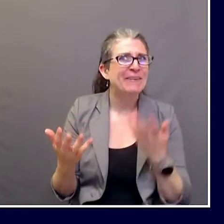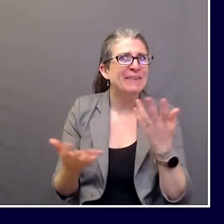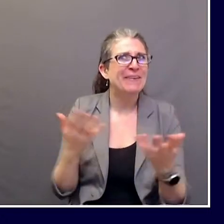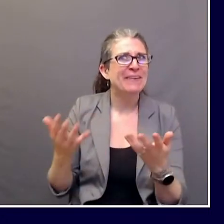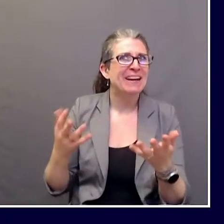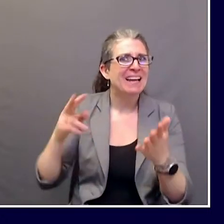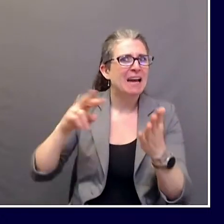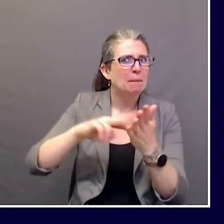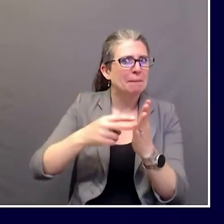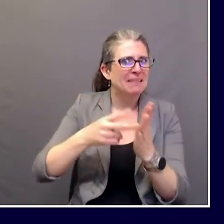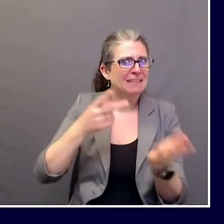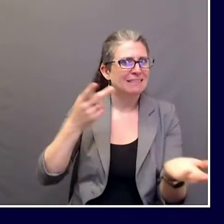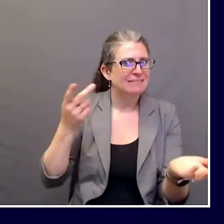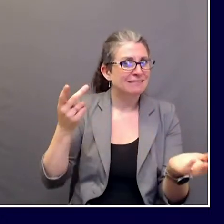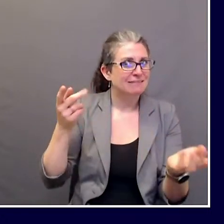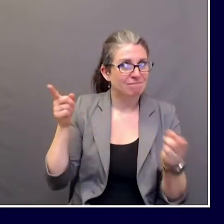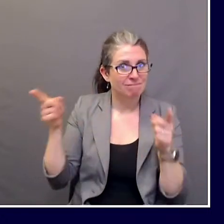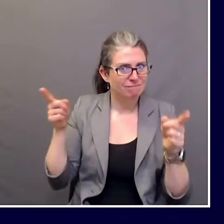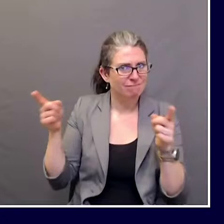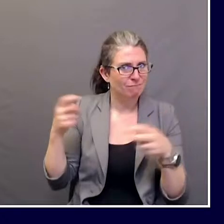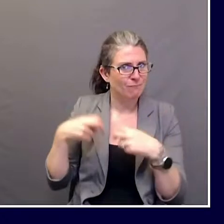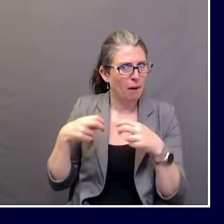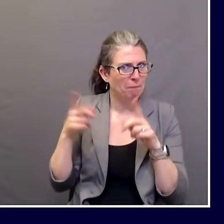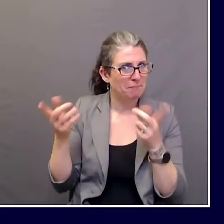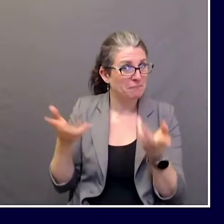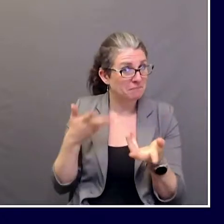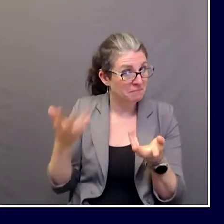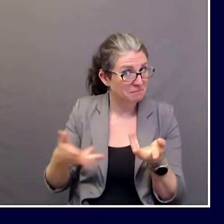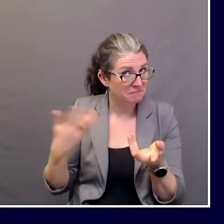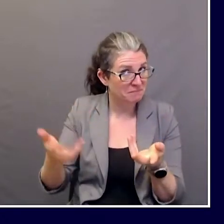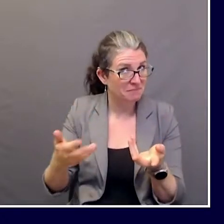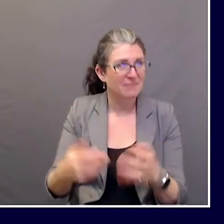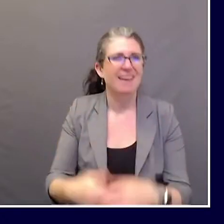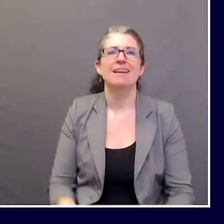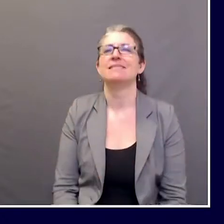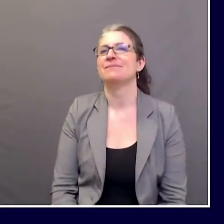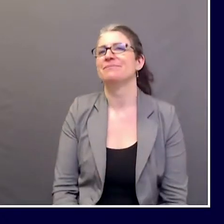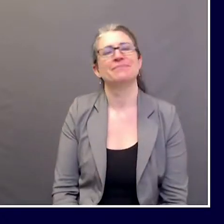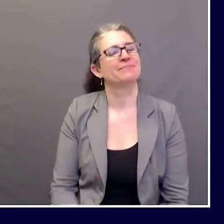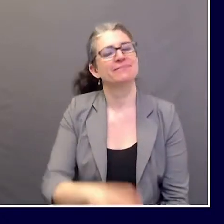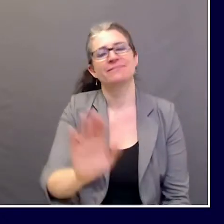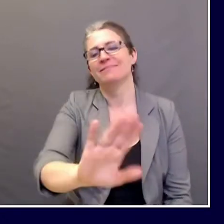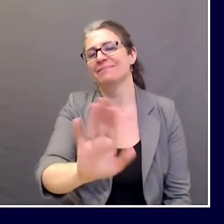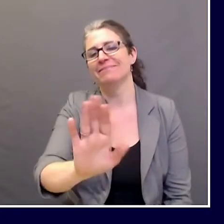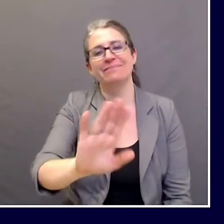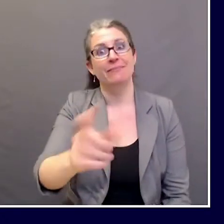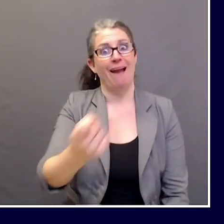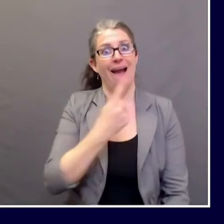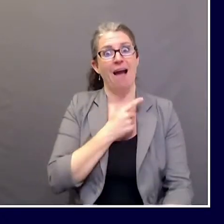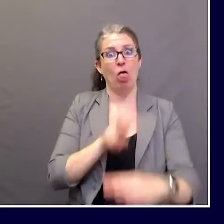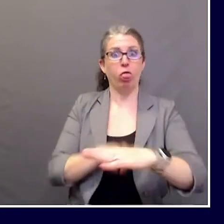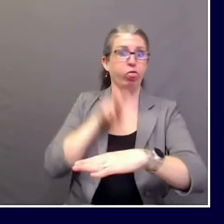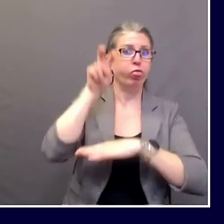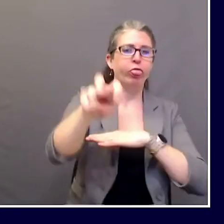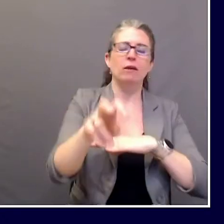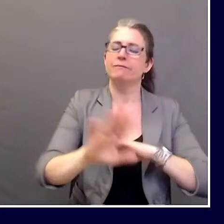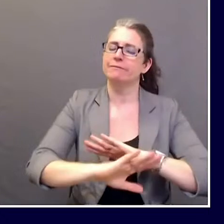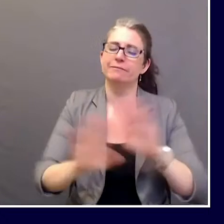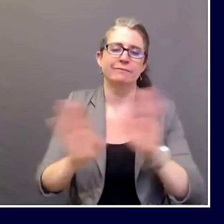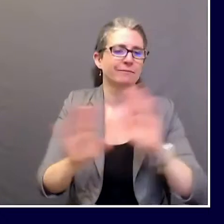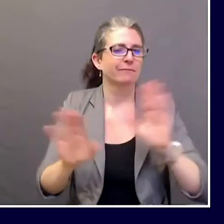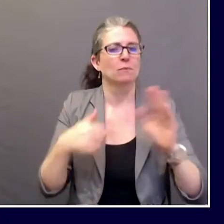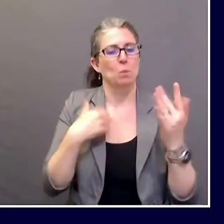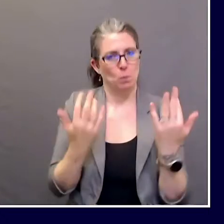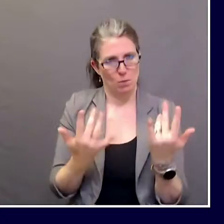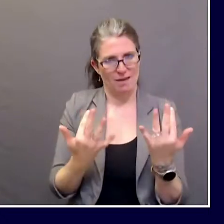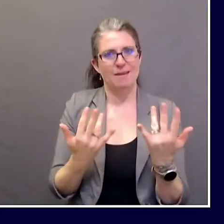Too early to say, Megan. Yeah. There have been some scientific papers, or one scientific paper published in